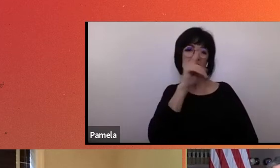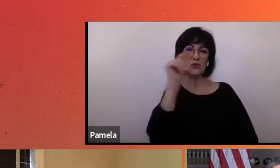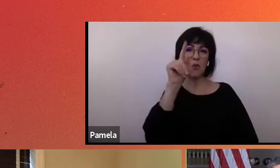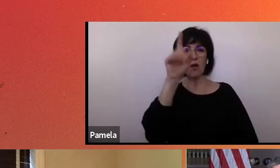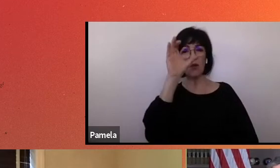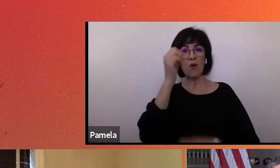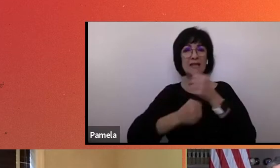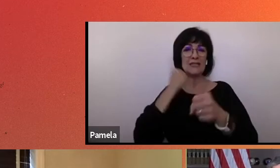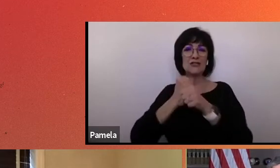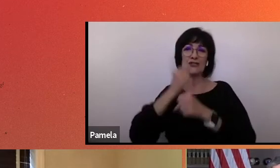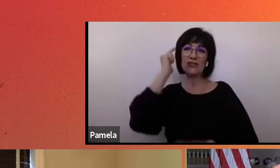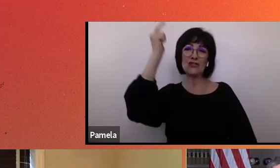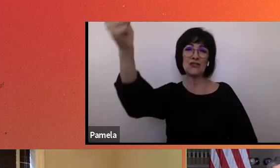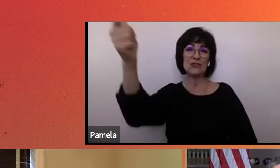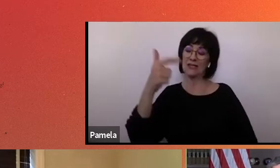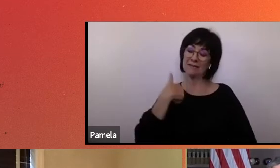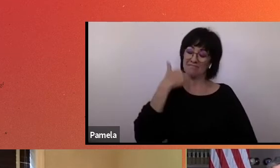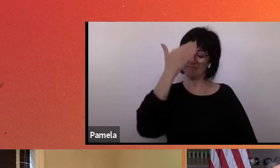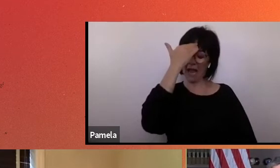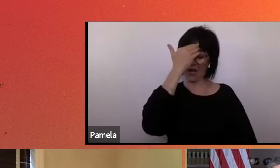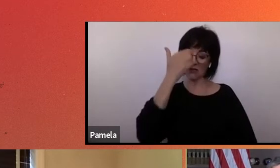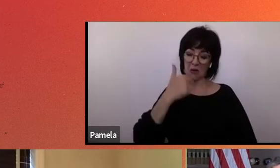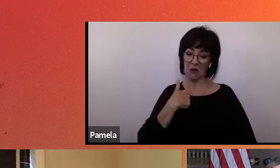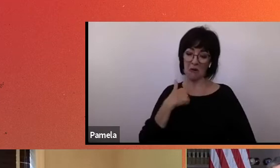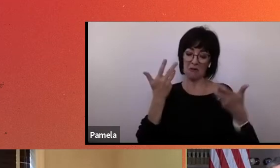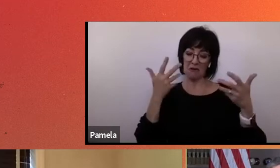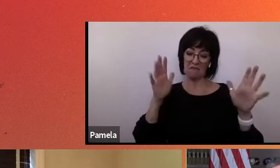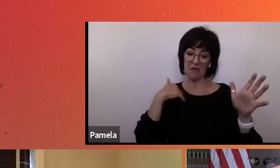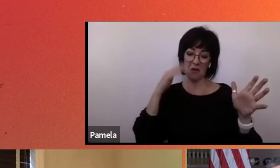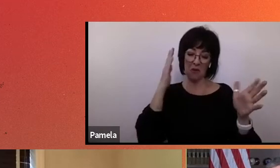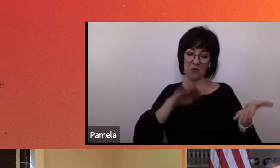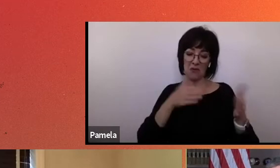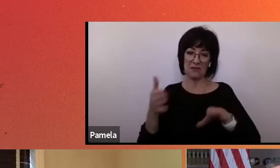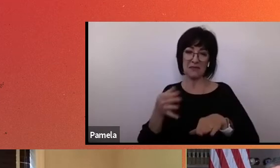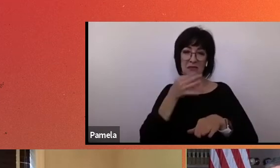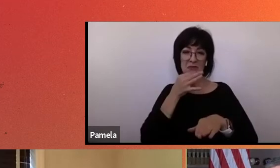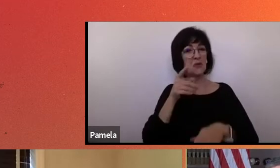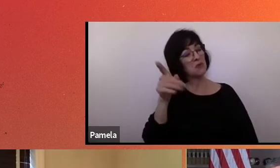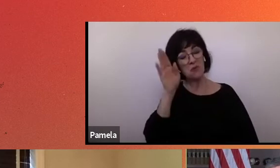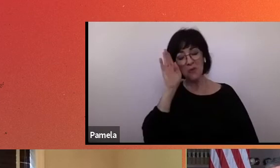know I won't be, but I'll leave some good history. You're going to be around for a long